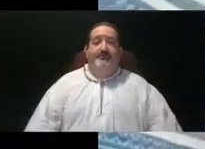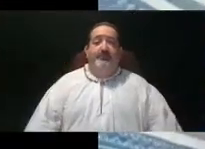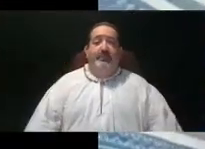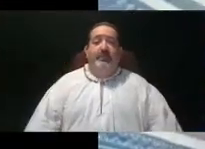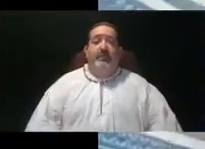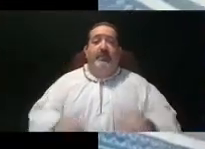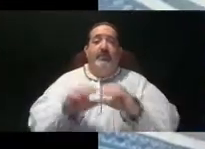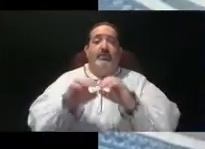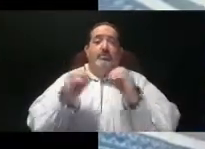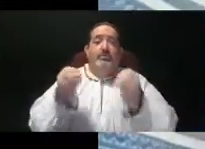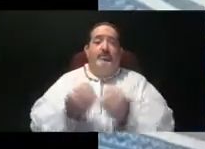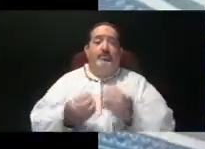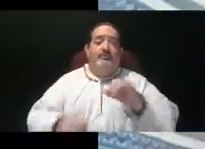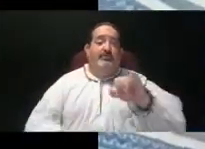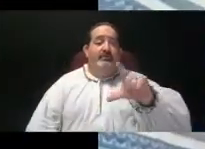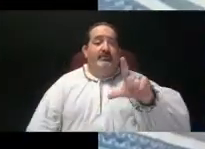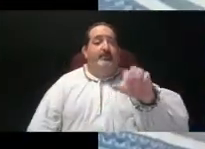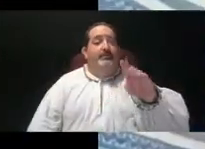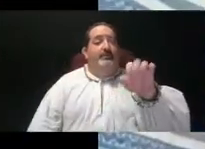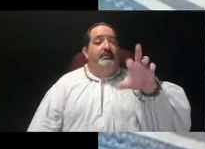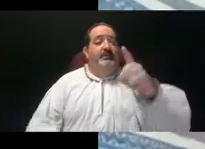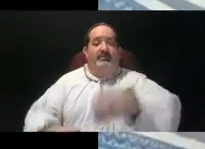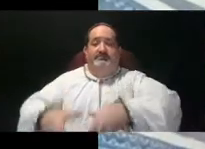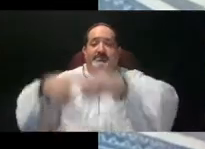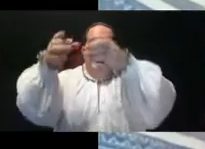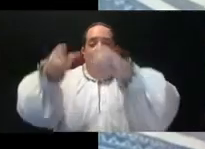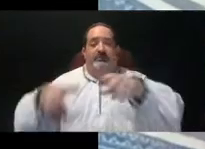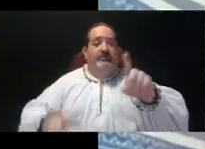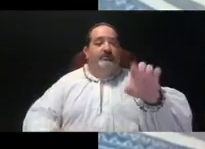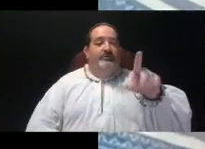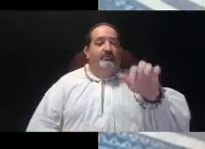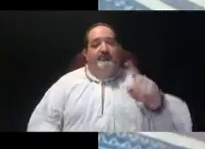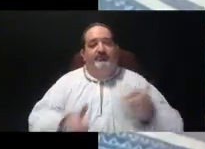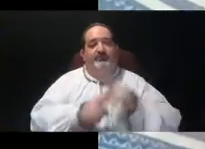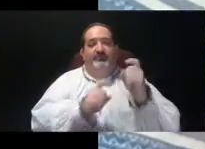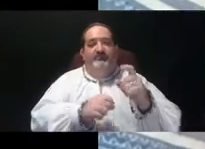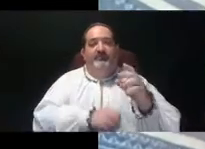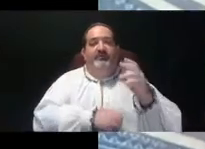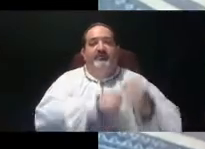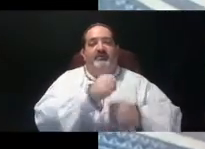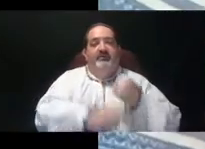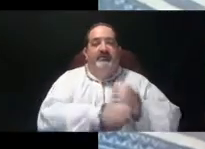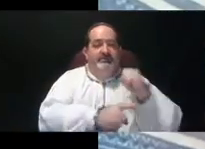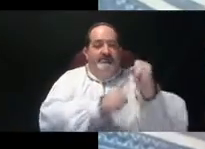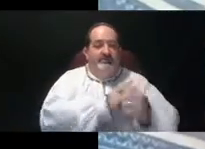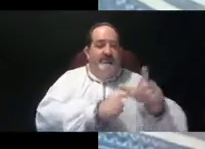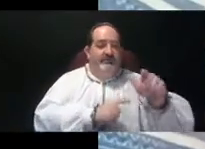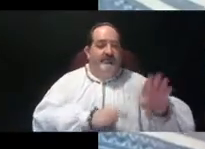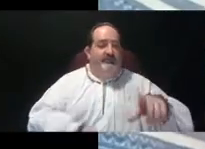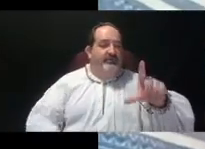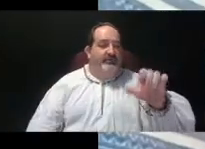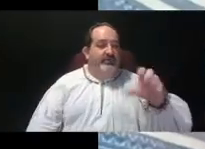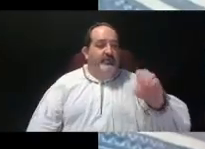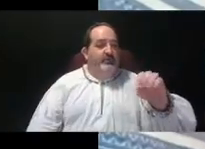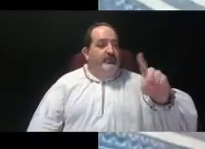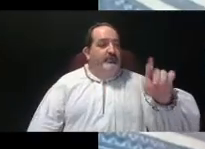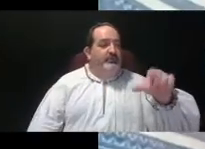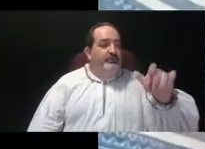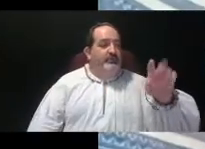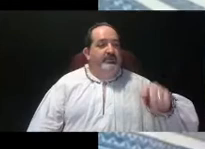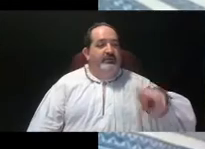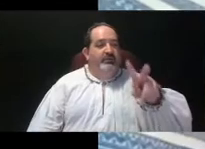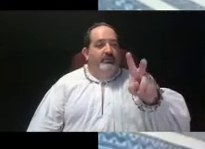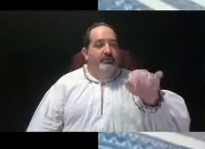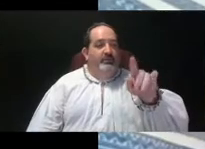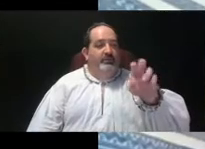The order of the illuminated Tower of Dreiburgen was first given in Anna Societatis 24 by Leo de Coronado and Rowena de